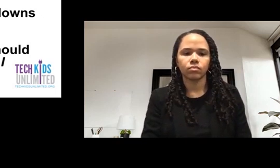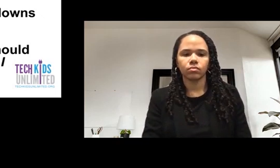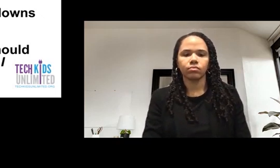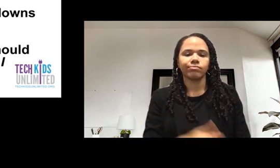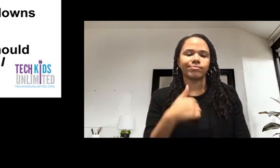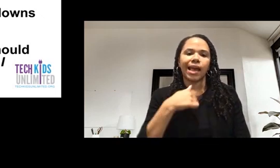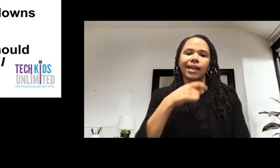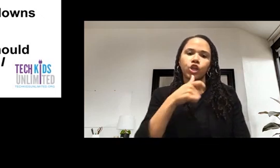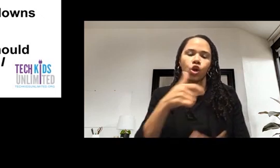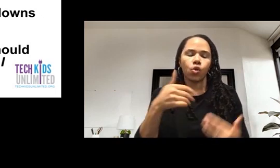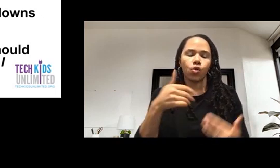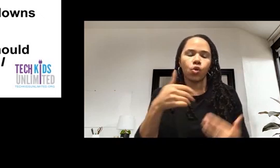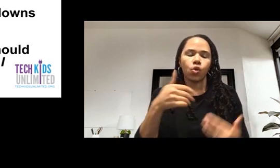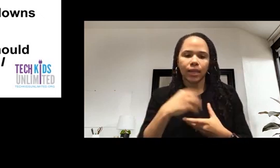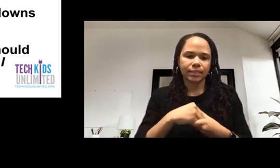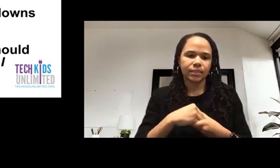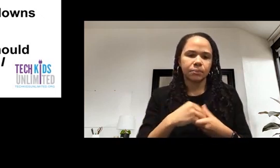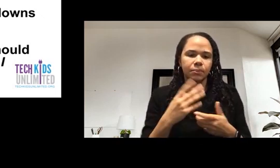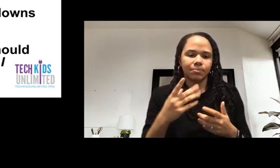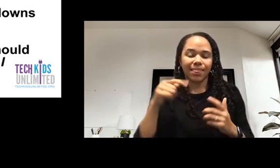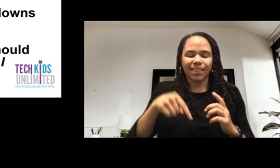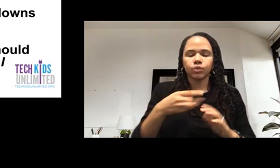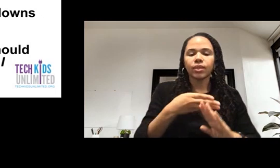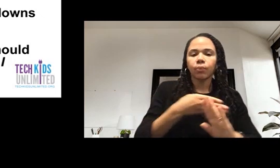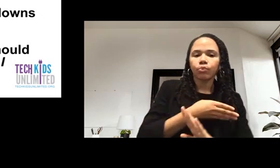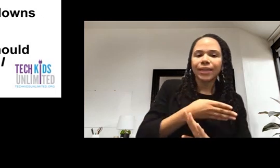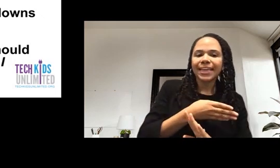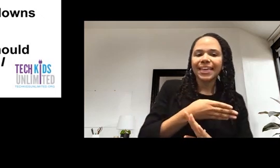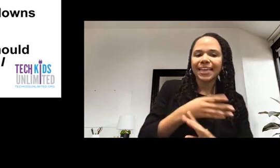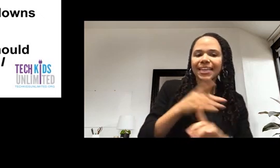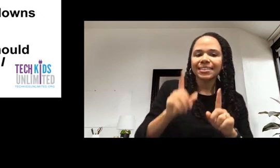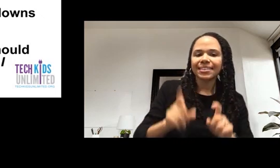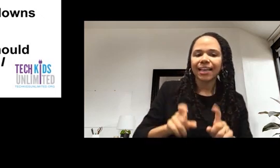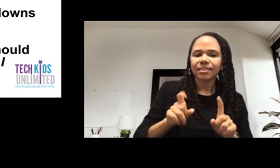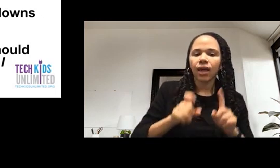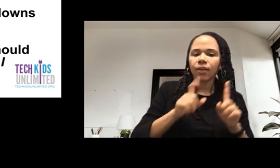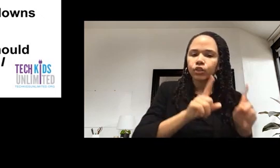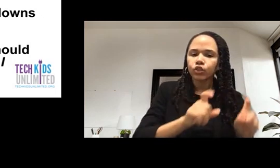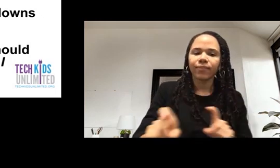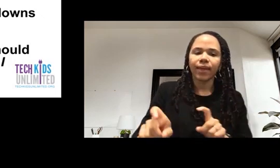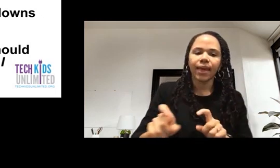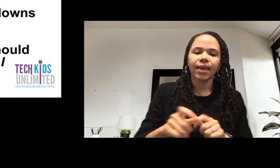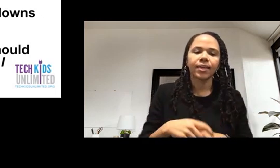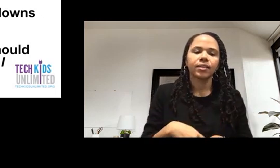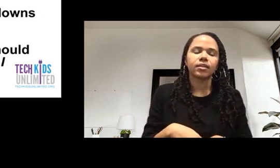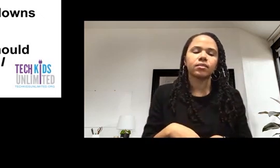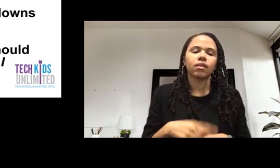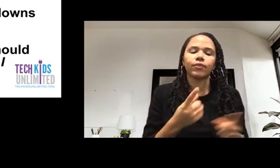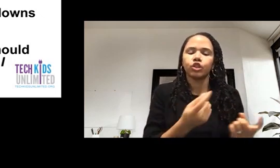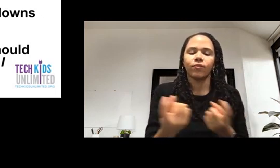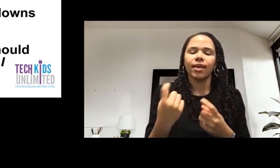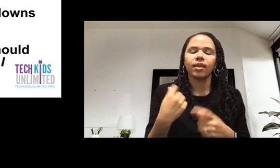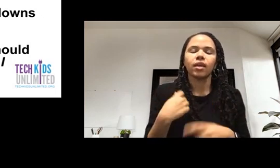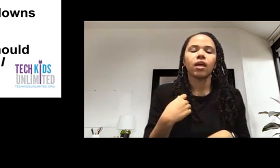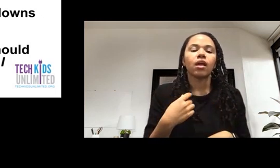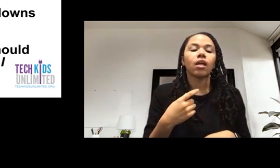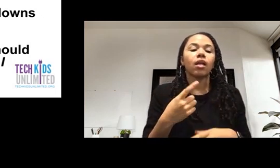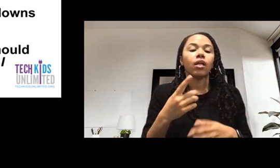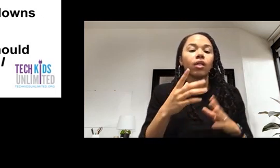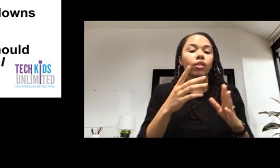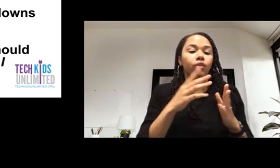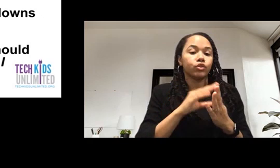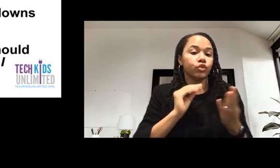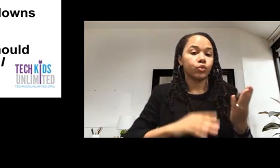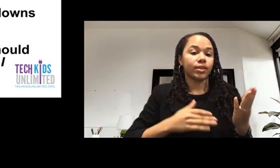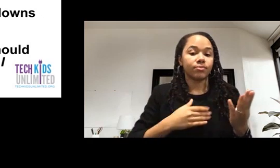so, this was a pre-test serving this student. And then at post-test, after